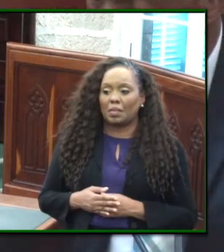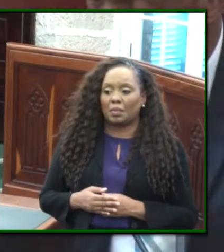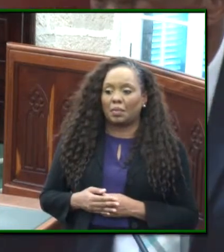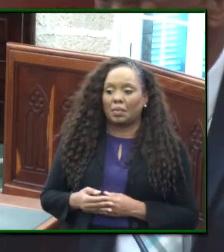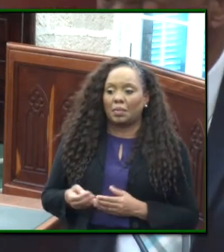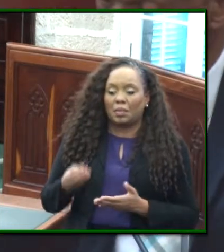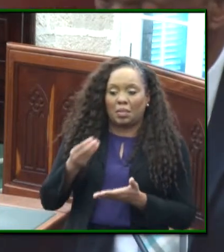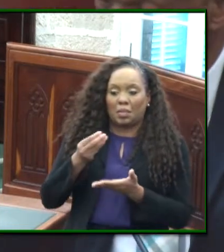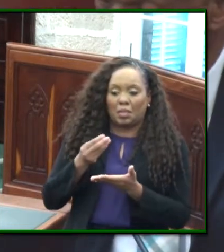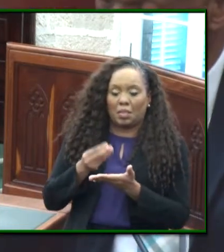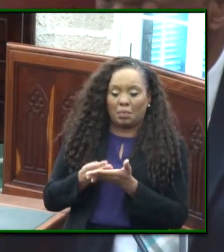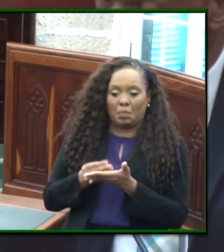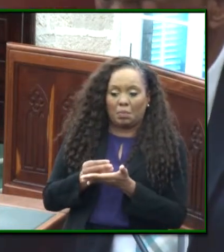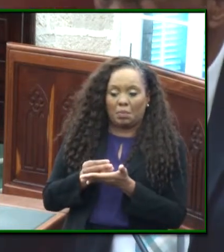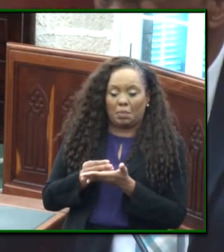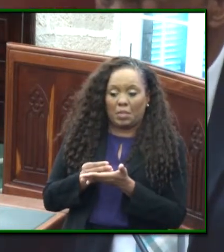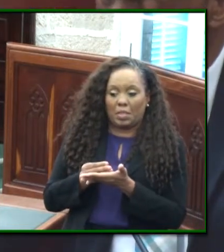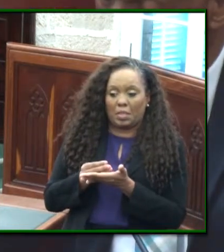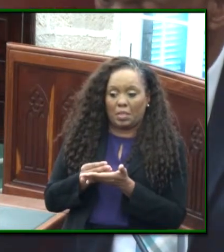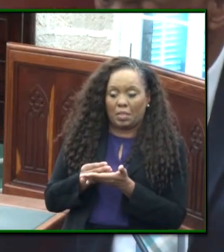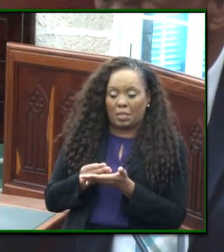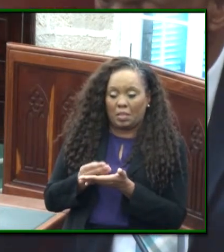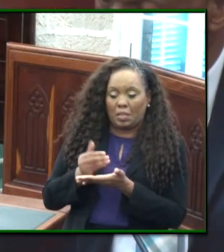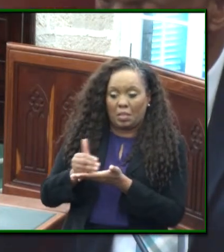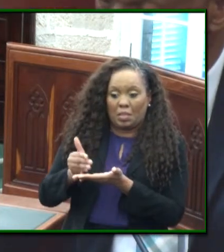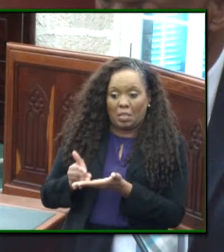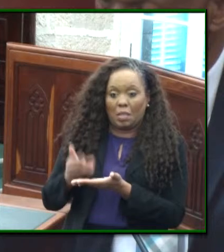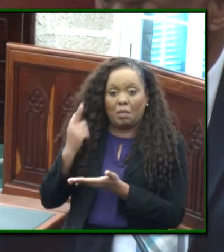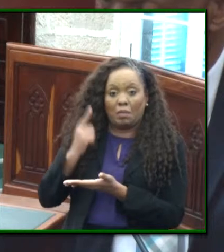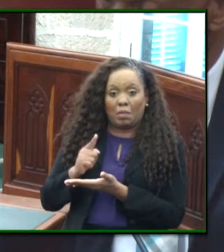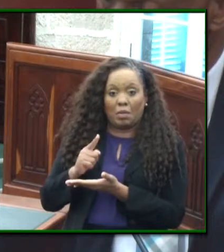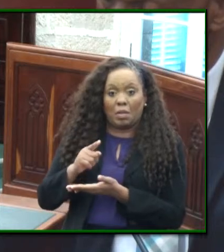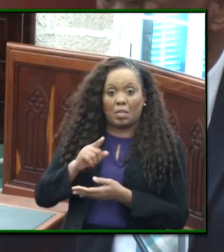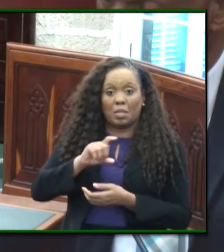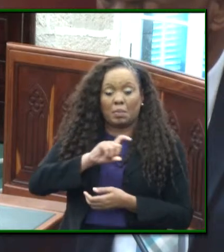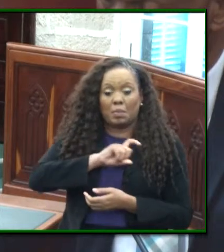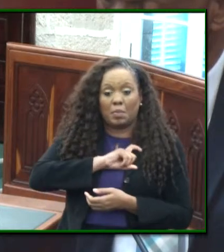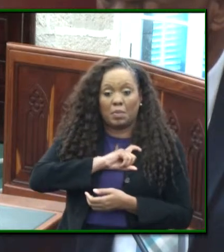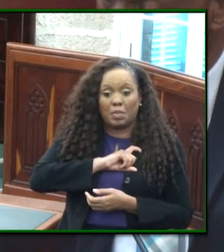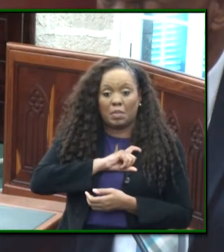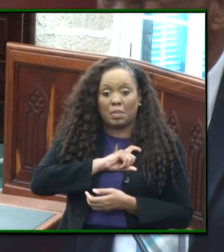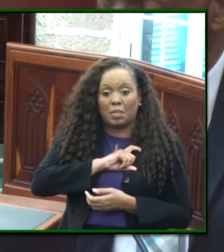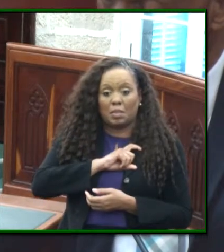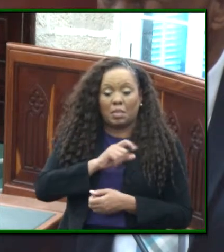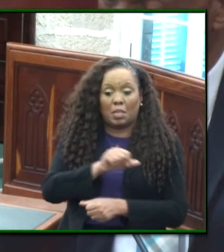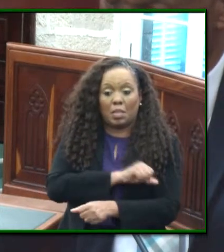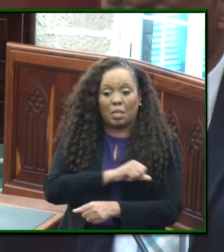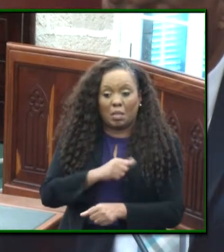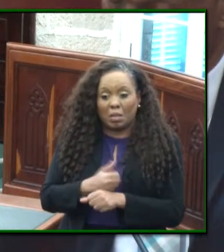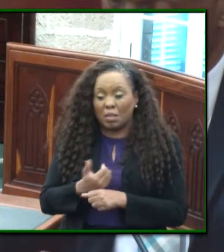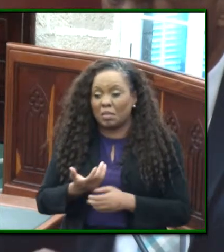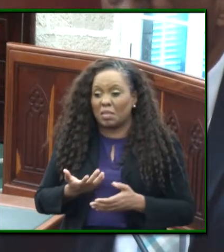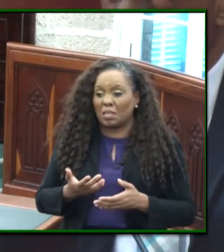Police Complaints Authority have been static over the last few years.